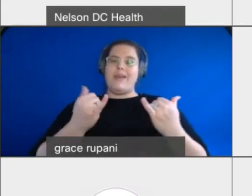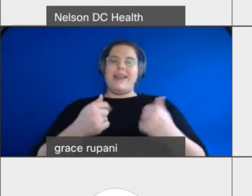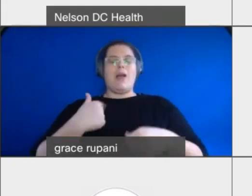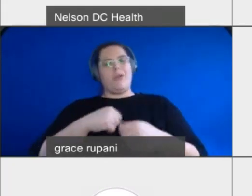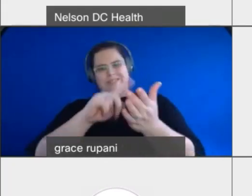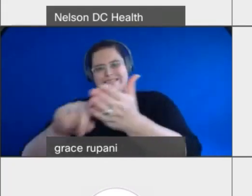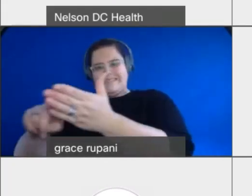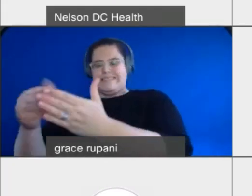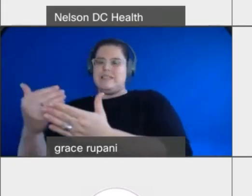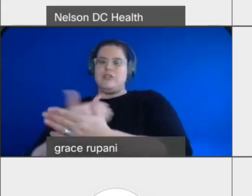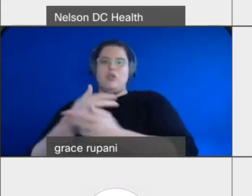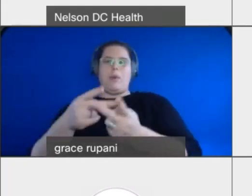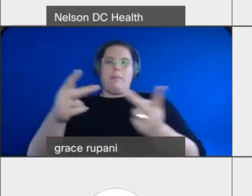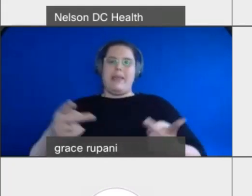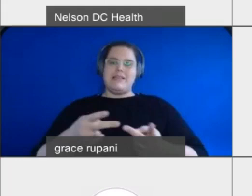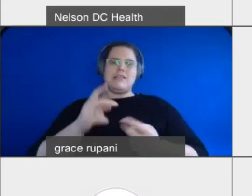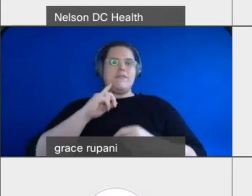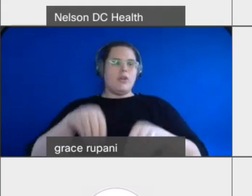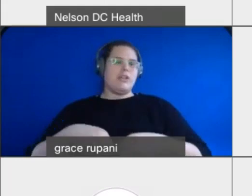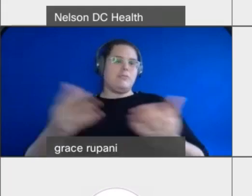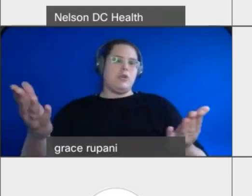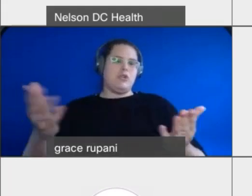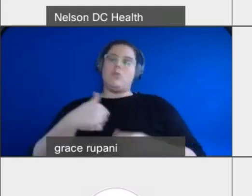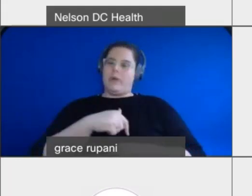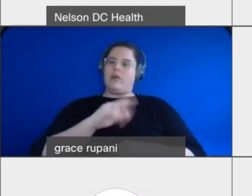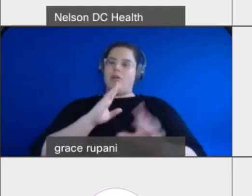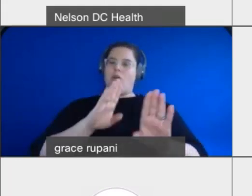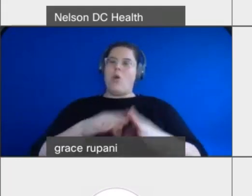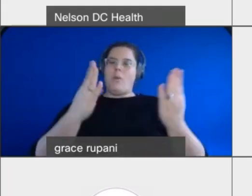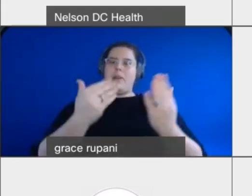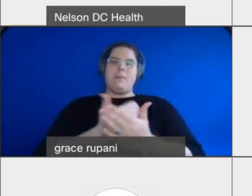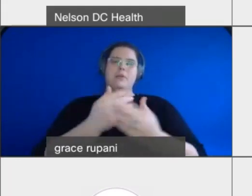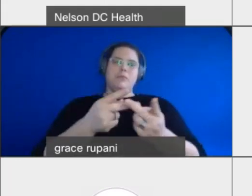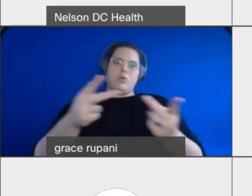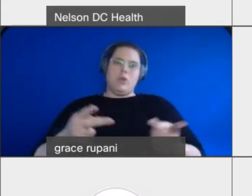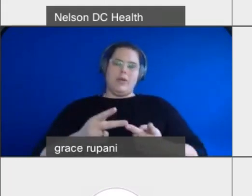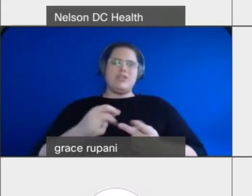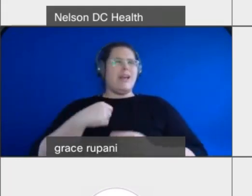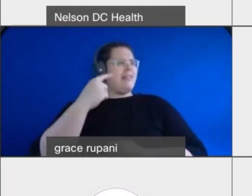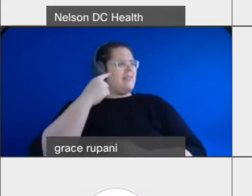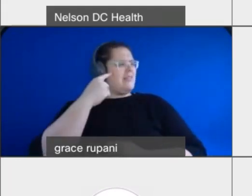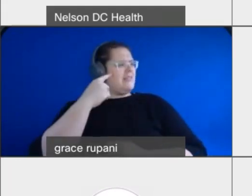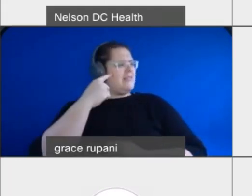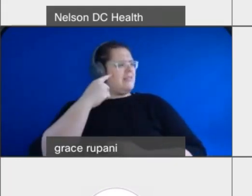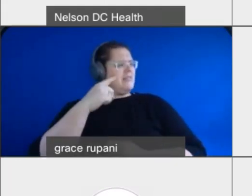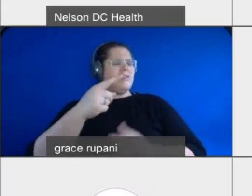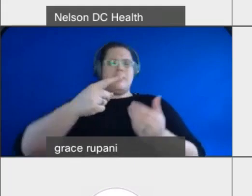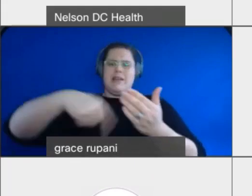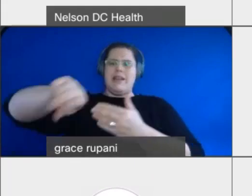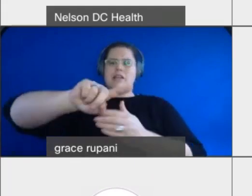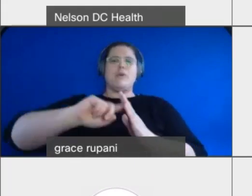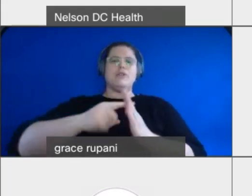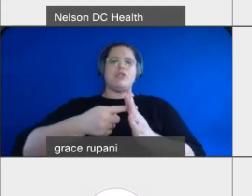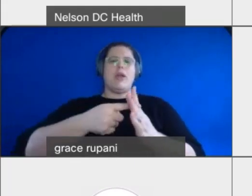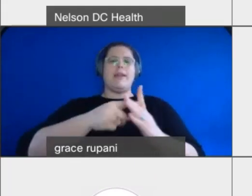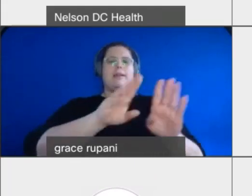looking for that. We're opening up new points of distribution. I think starting next week, there will